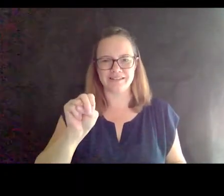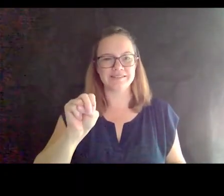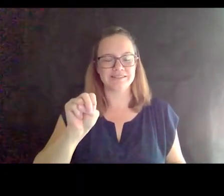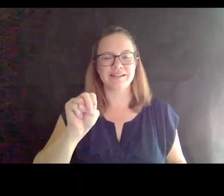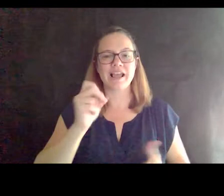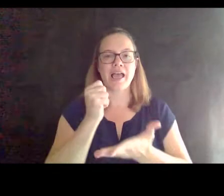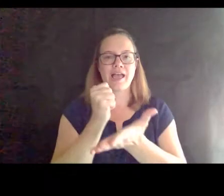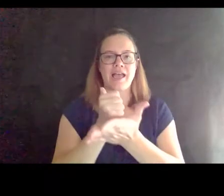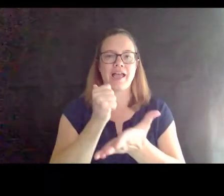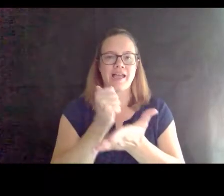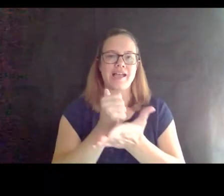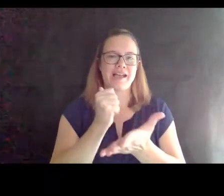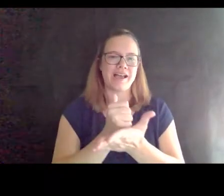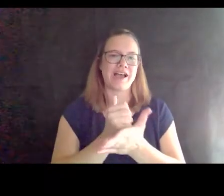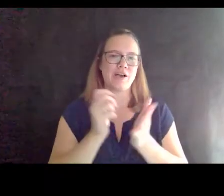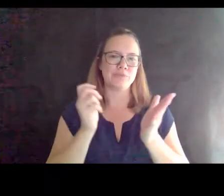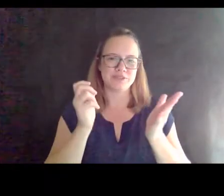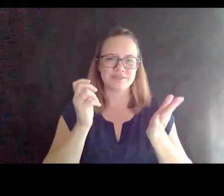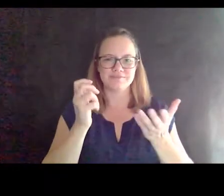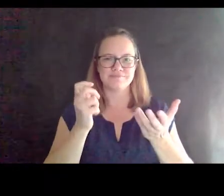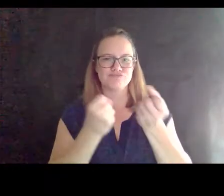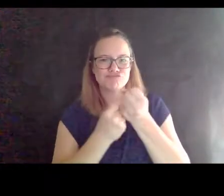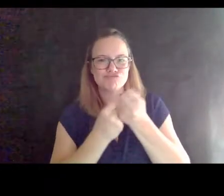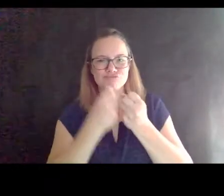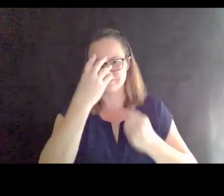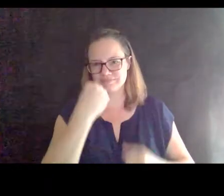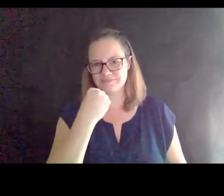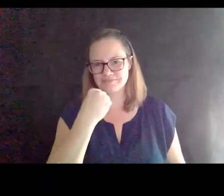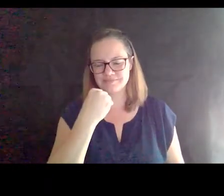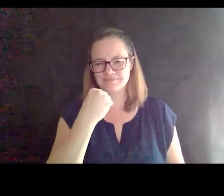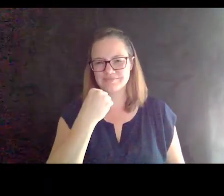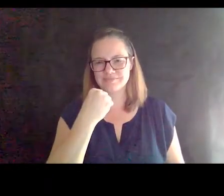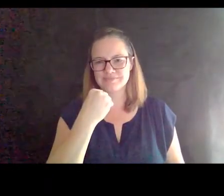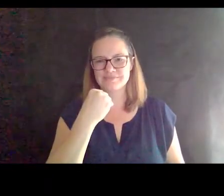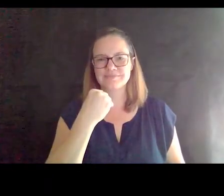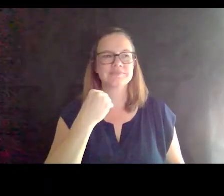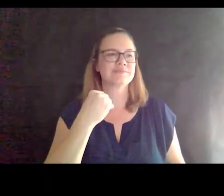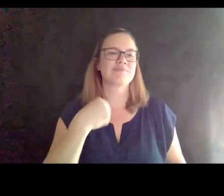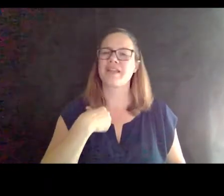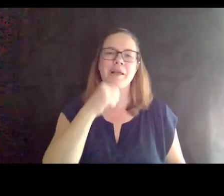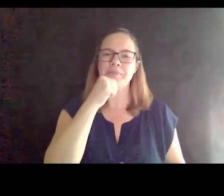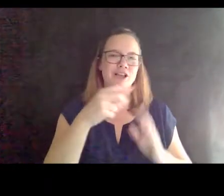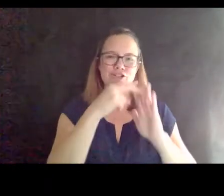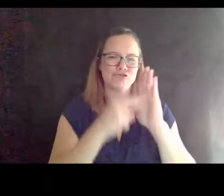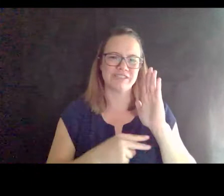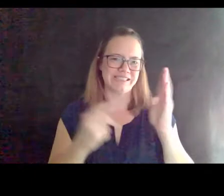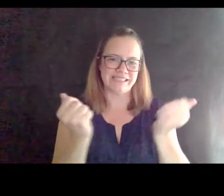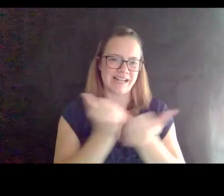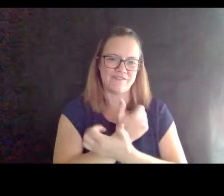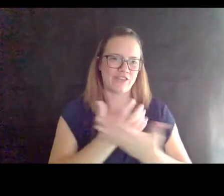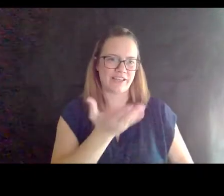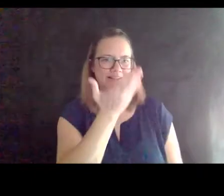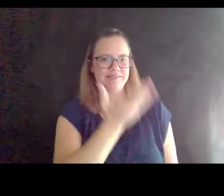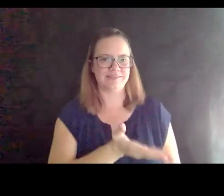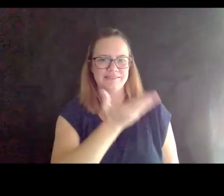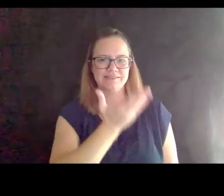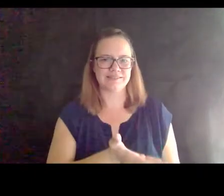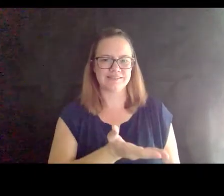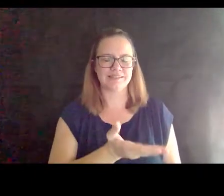sleep. And so, there are some foods that, and again, I'm not going to read through every